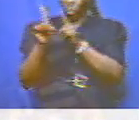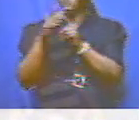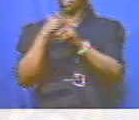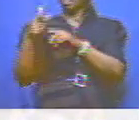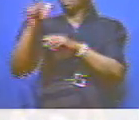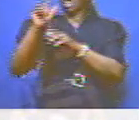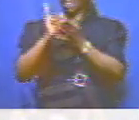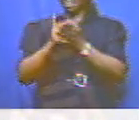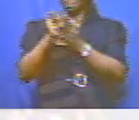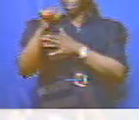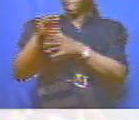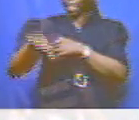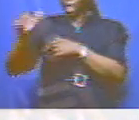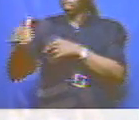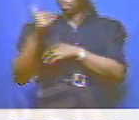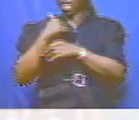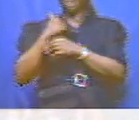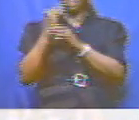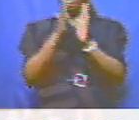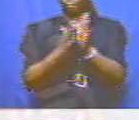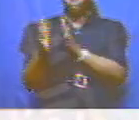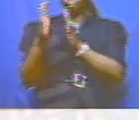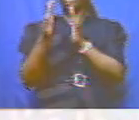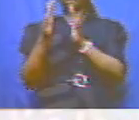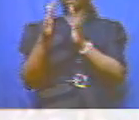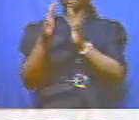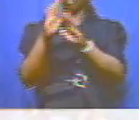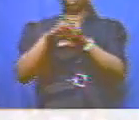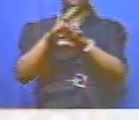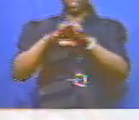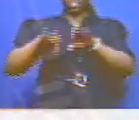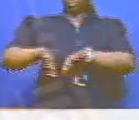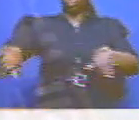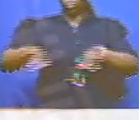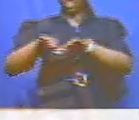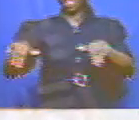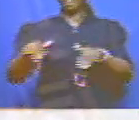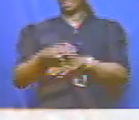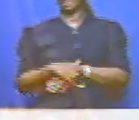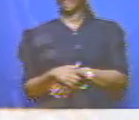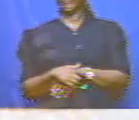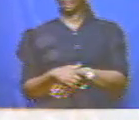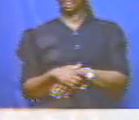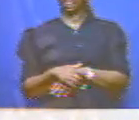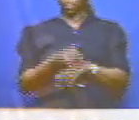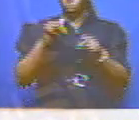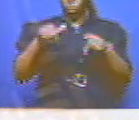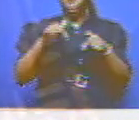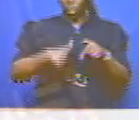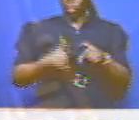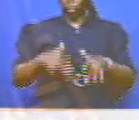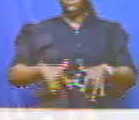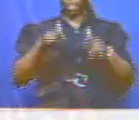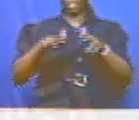it is in these counties that we have organized swimming. A lot of swimming taking place. Mm-hmm. Today I was in Kitengela International